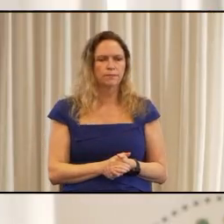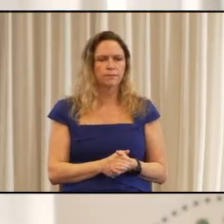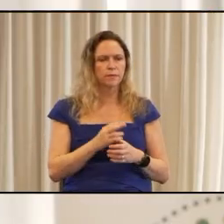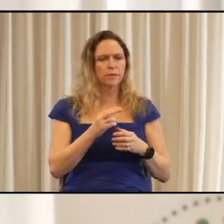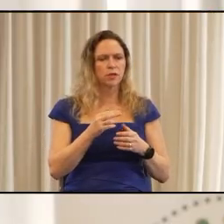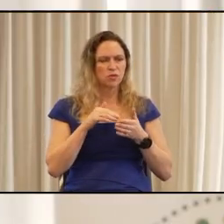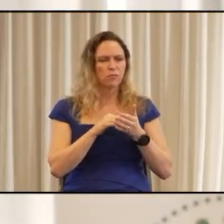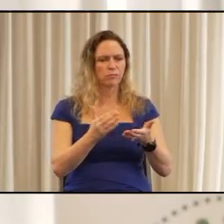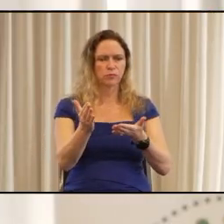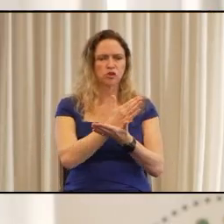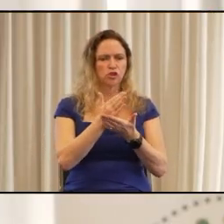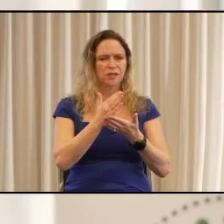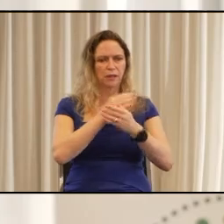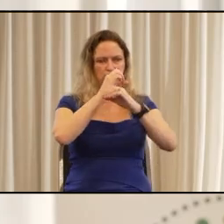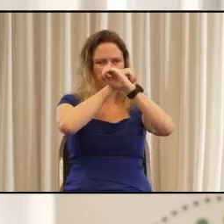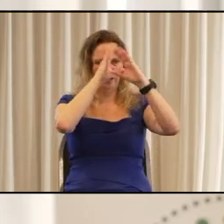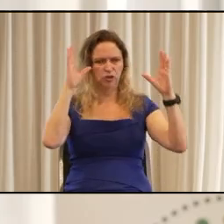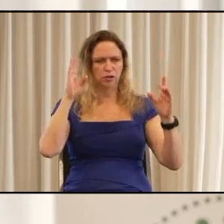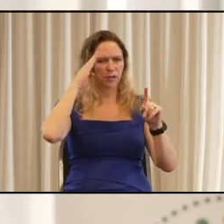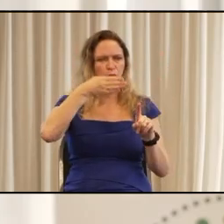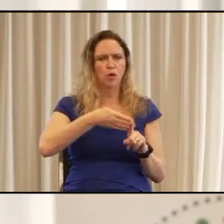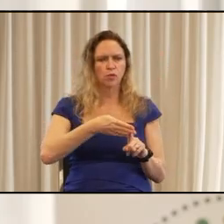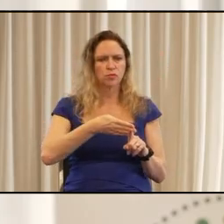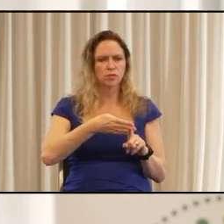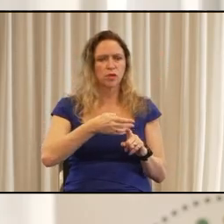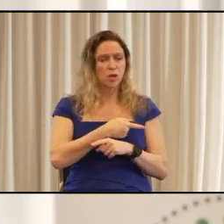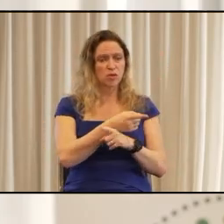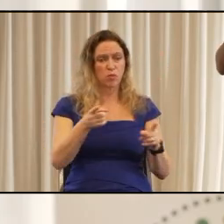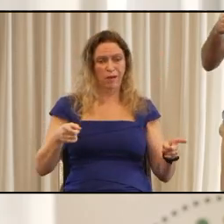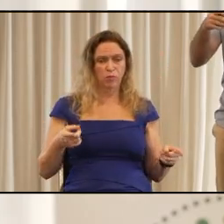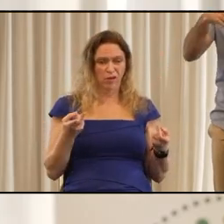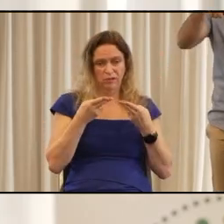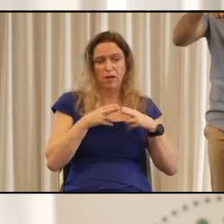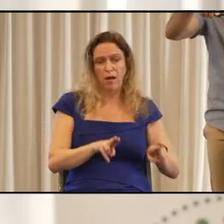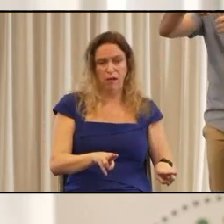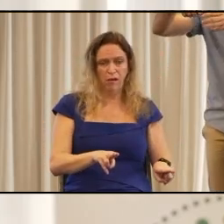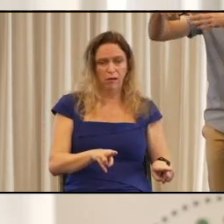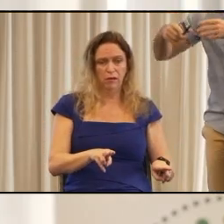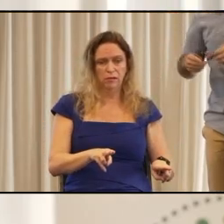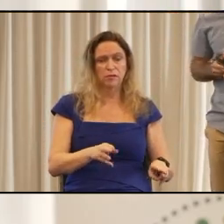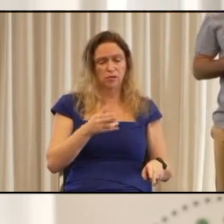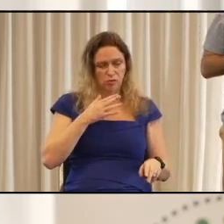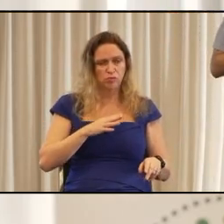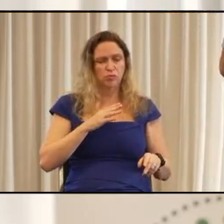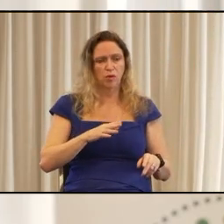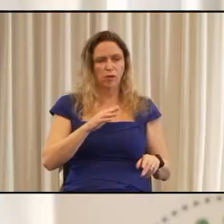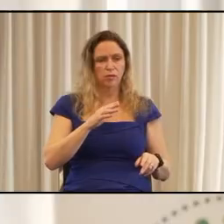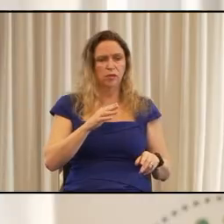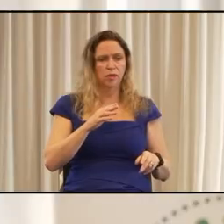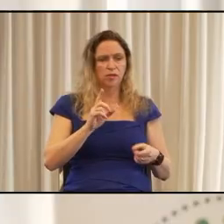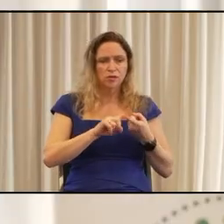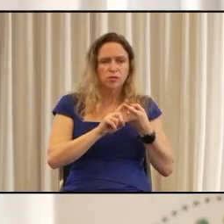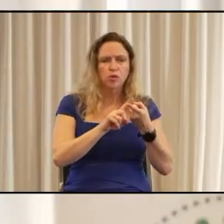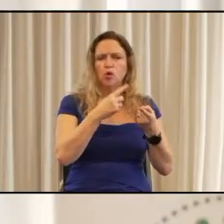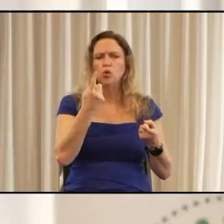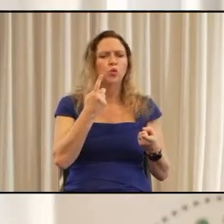vision? Because ultimately, long after we're around, you want something to keep being produced, and by whom